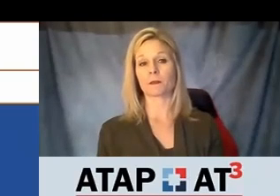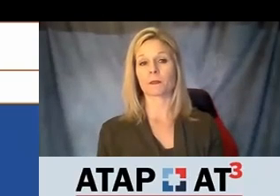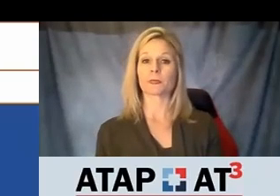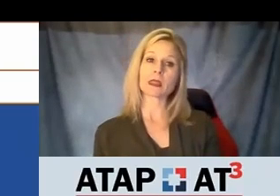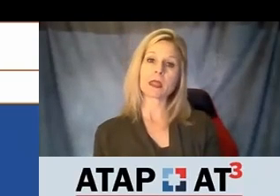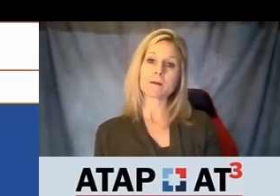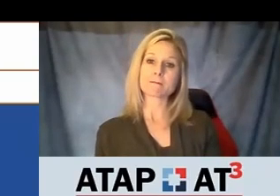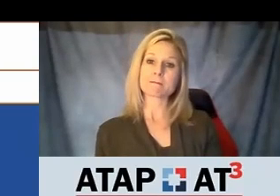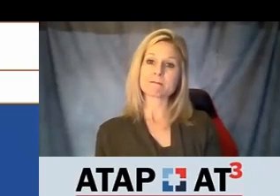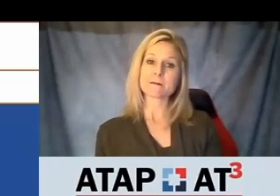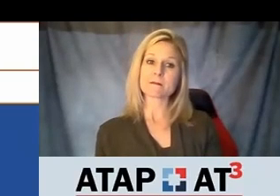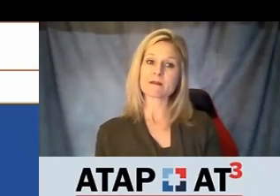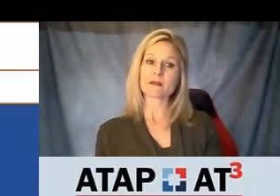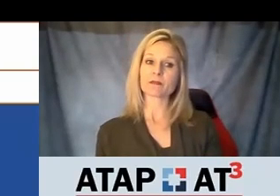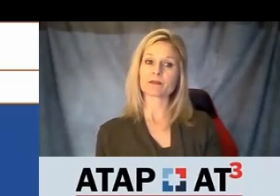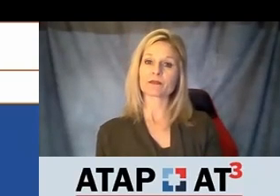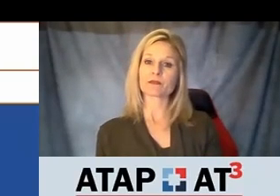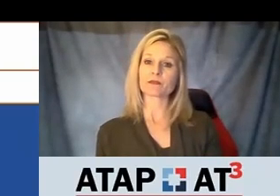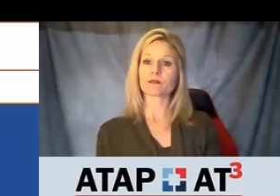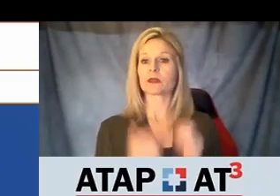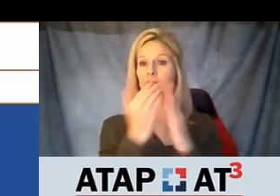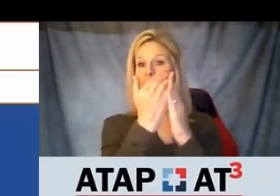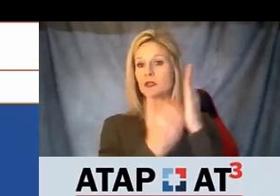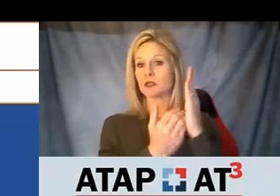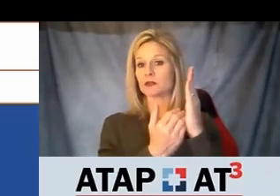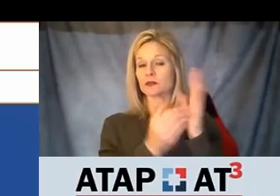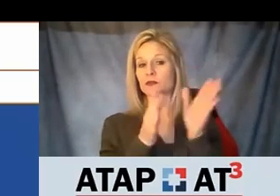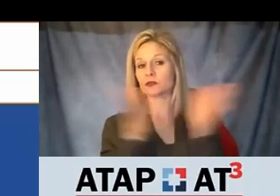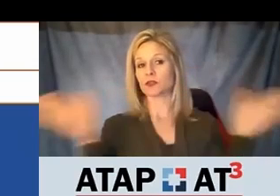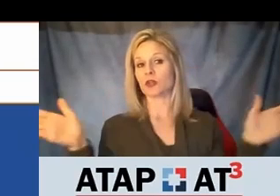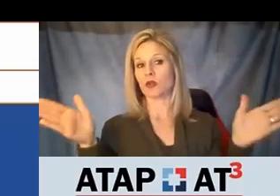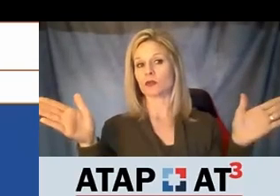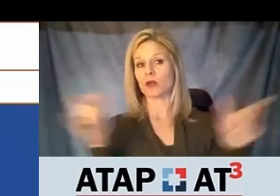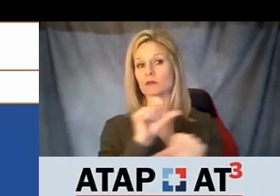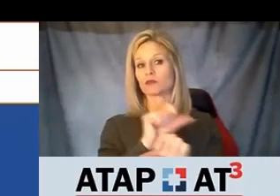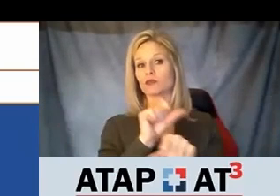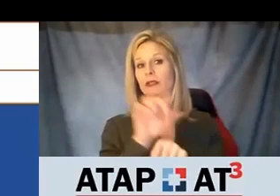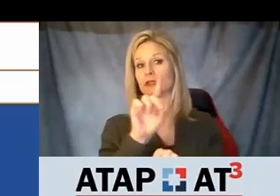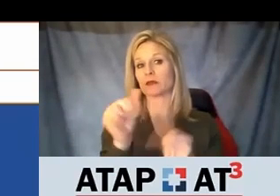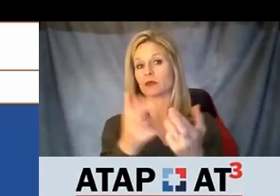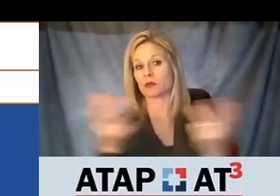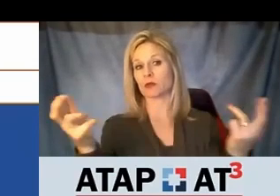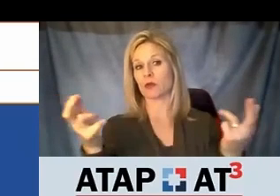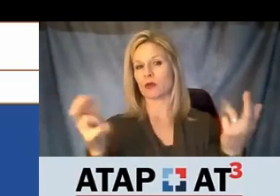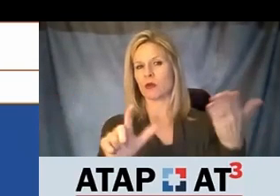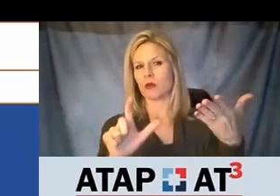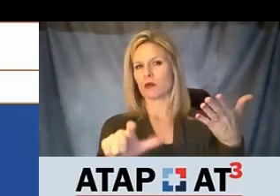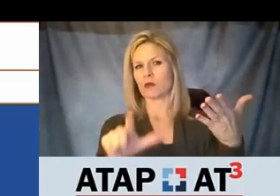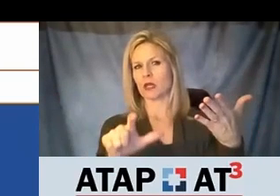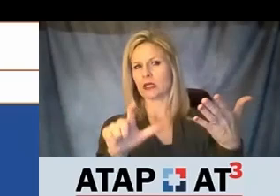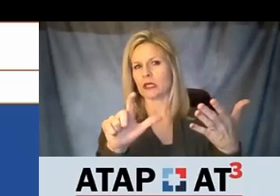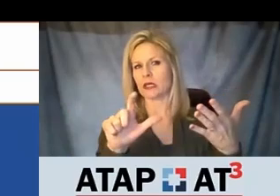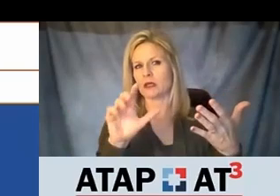So here's a list of some general employment disability resources. Donald, would you click on the Explore